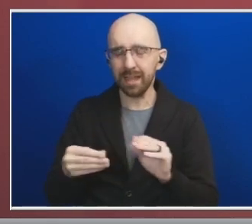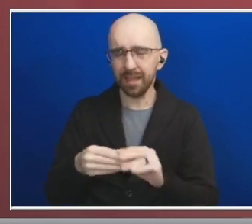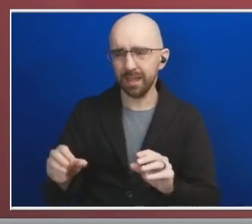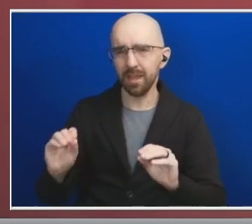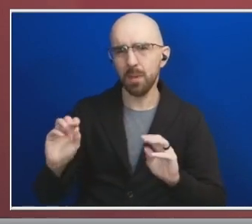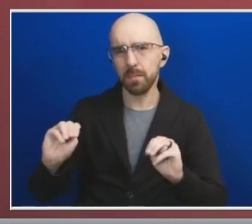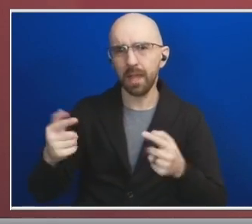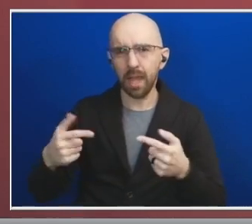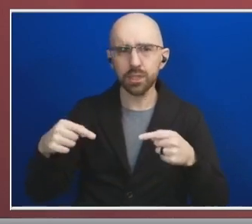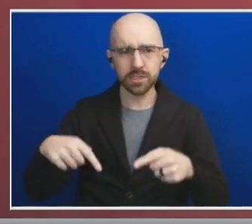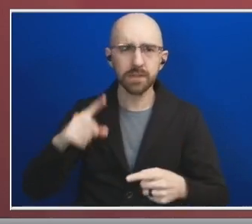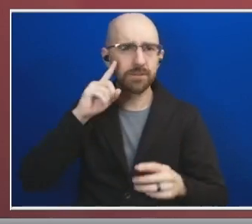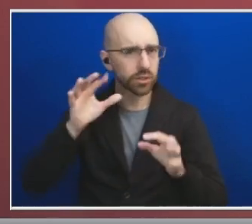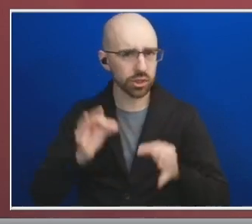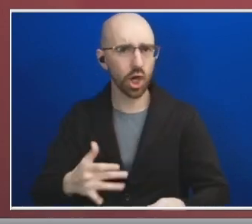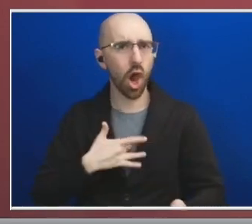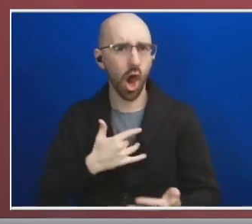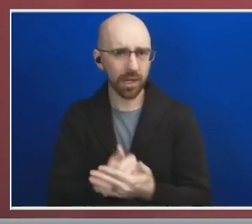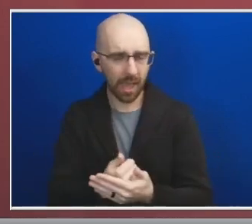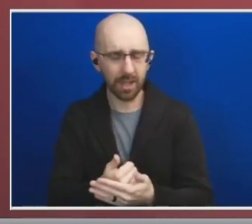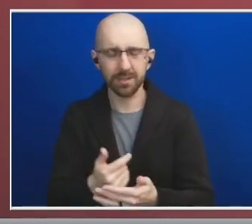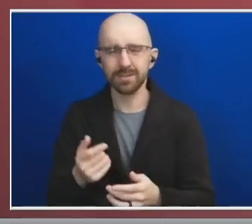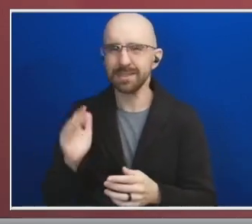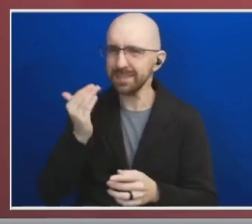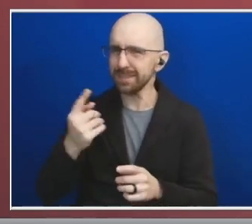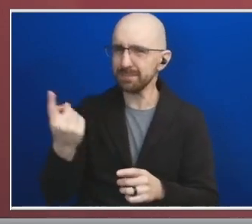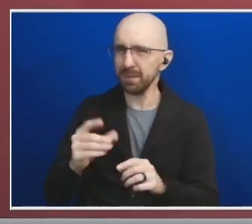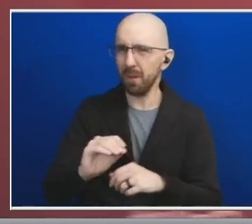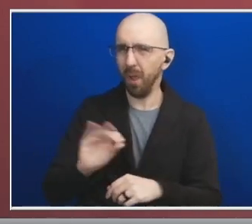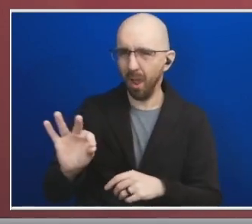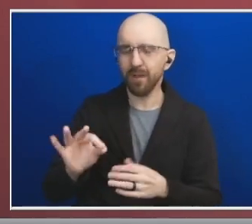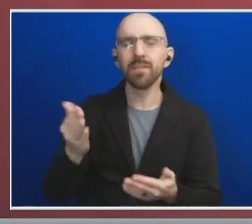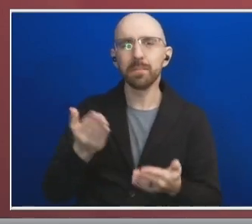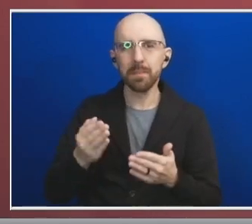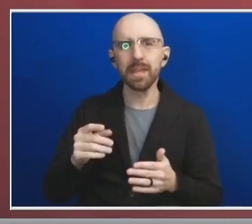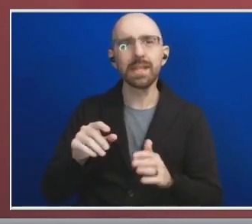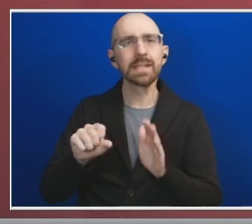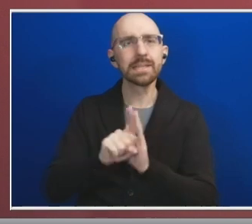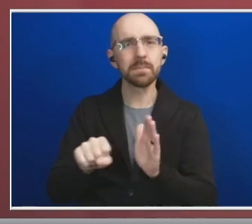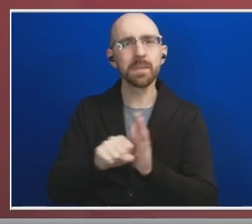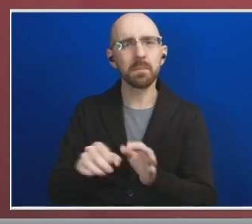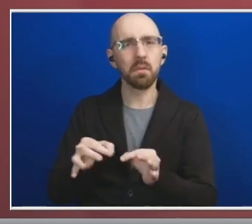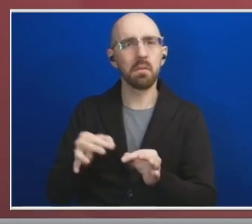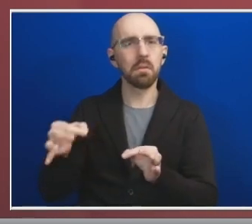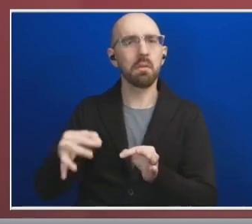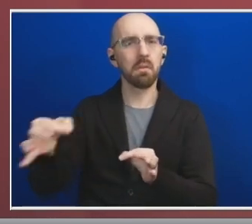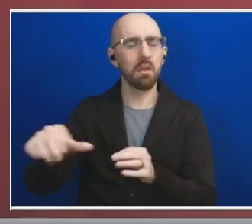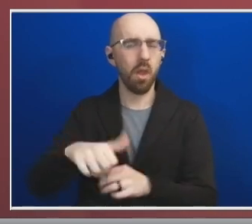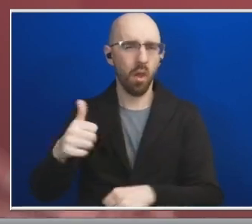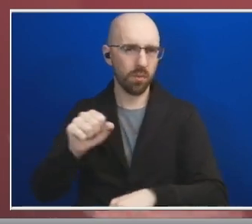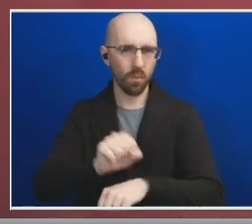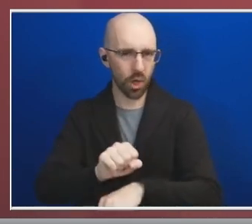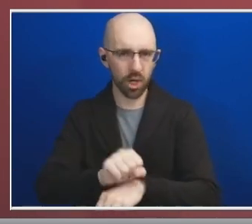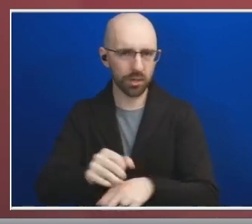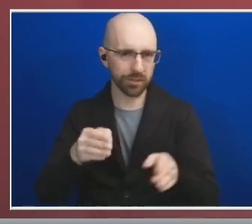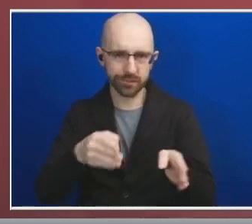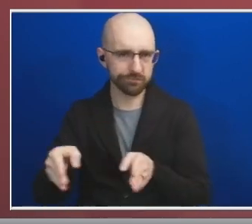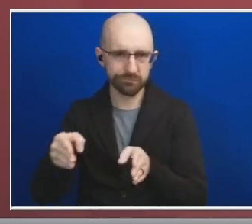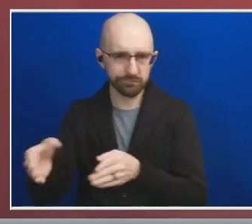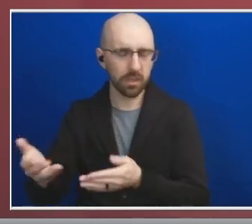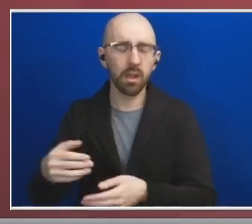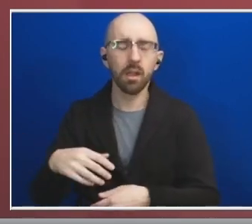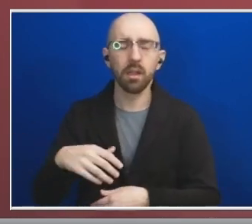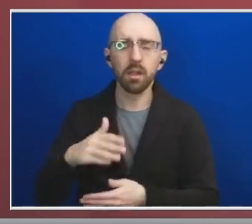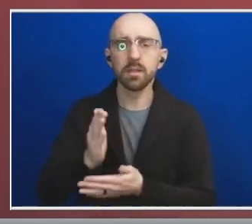a heart attack, then maybe the symptoms get kicked down the can a little bit, you do other workups, and some of that and some of the factors